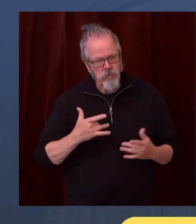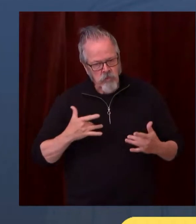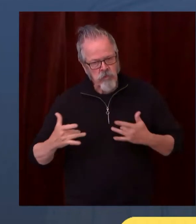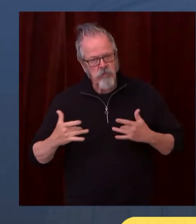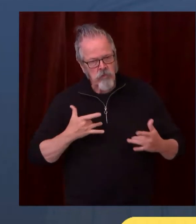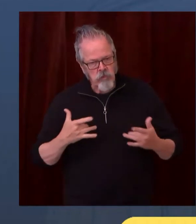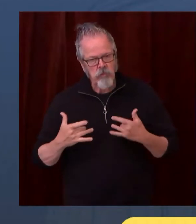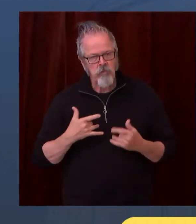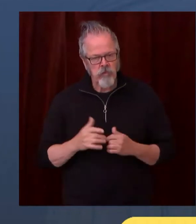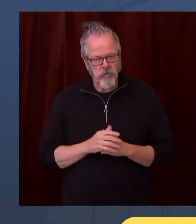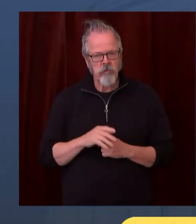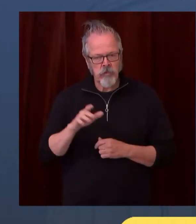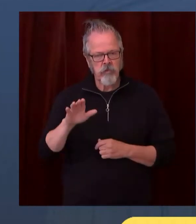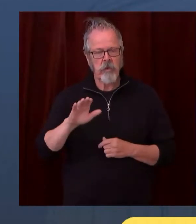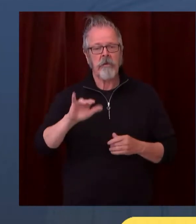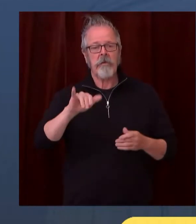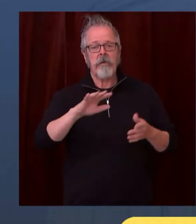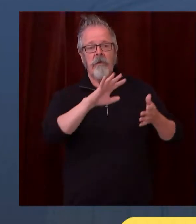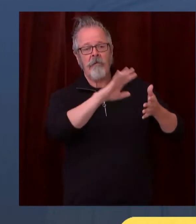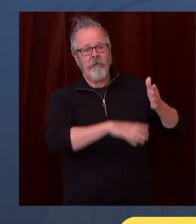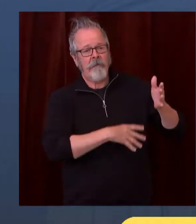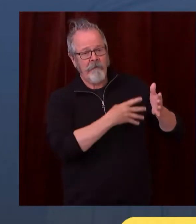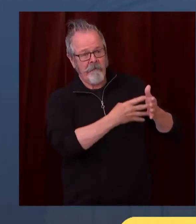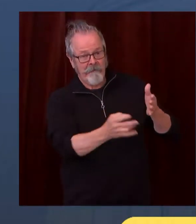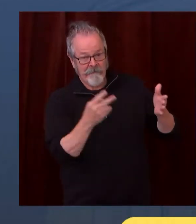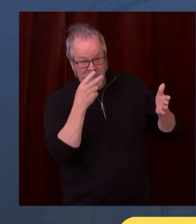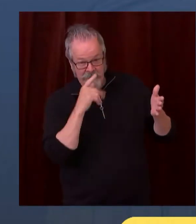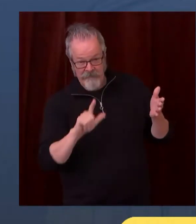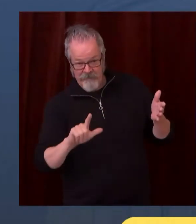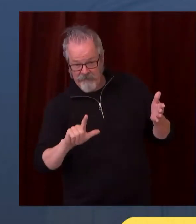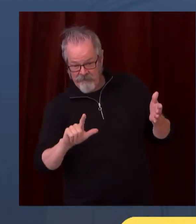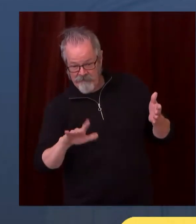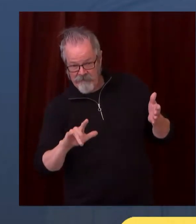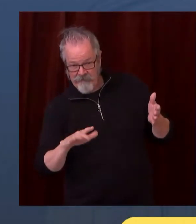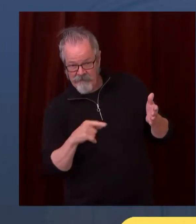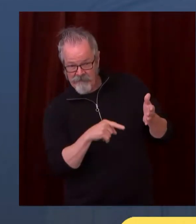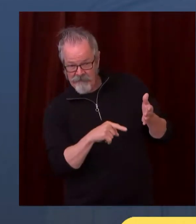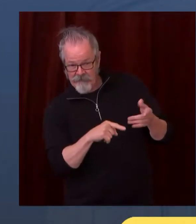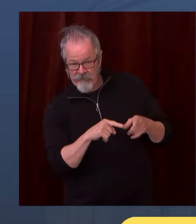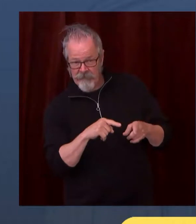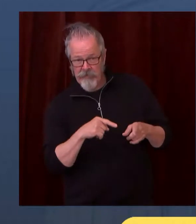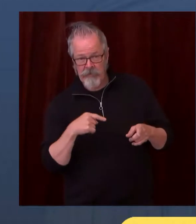So we have some encouragement, but many, many miles to go.